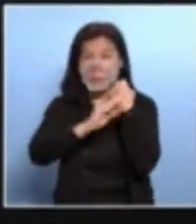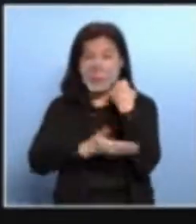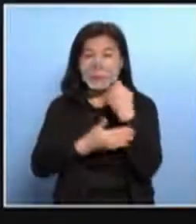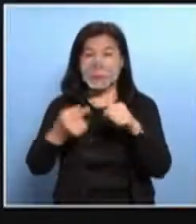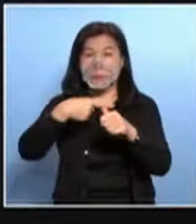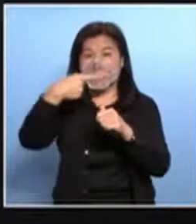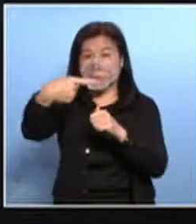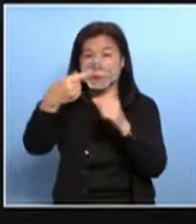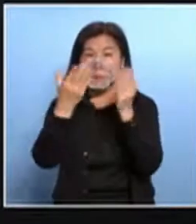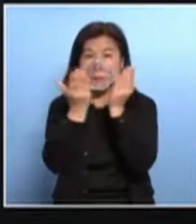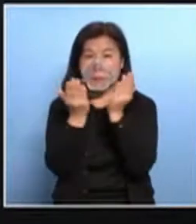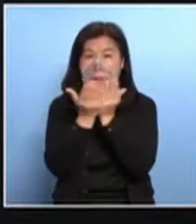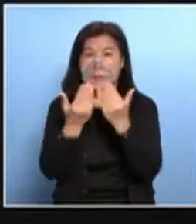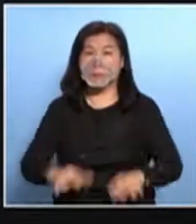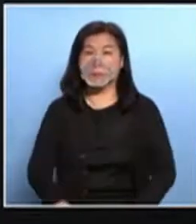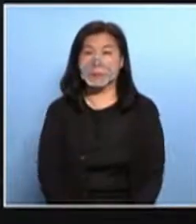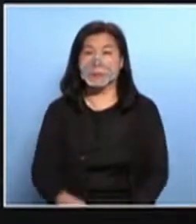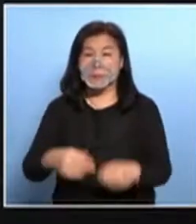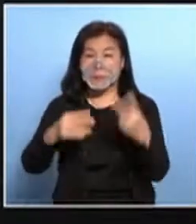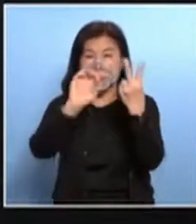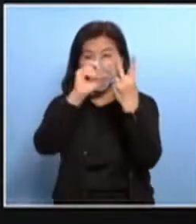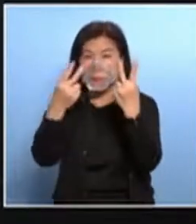Government Bills, first reading.